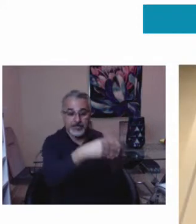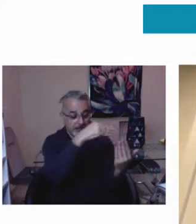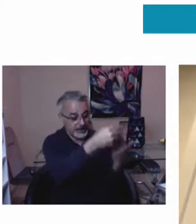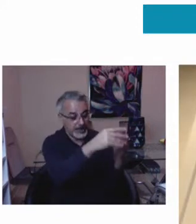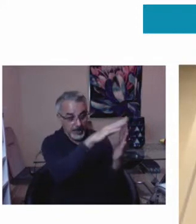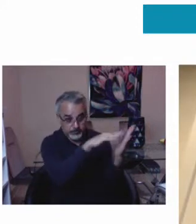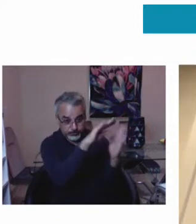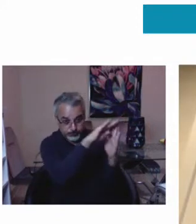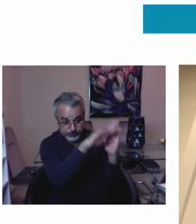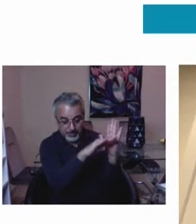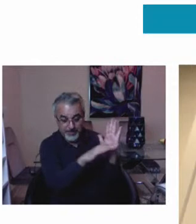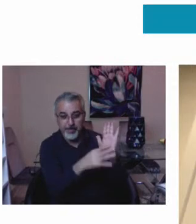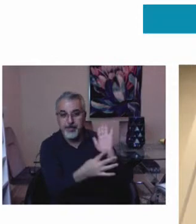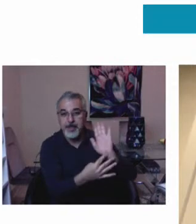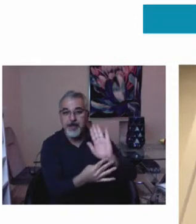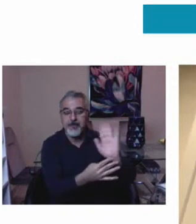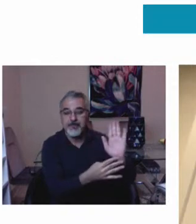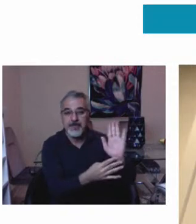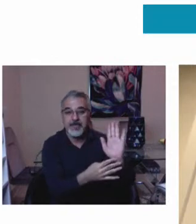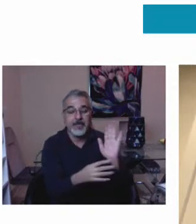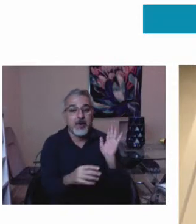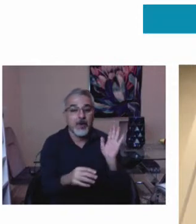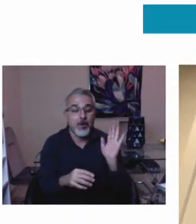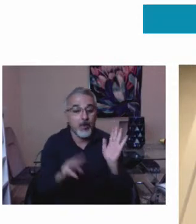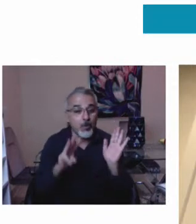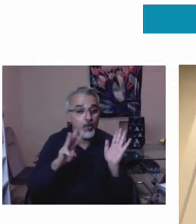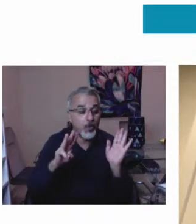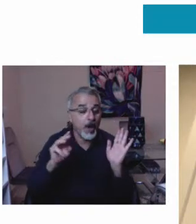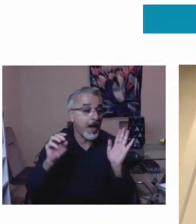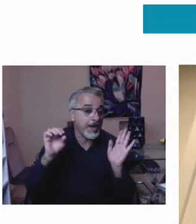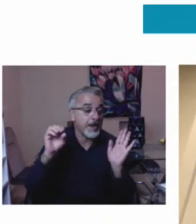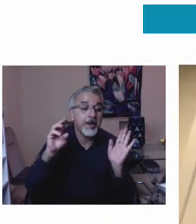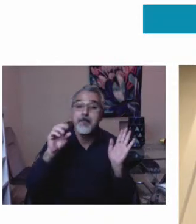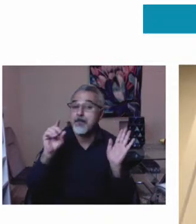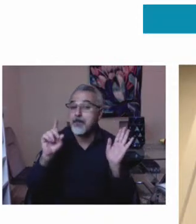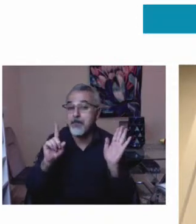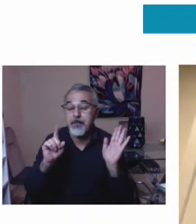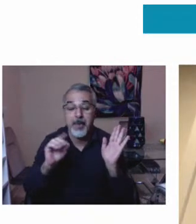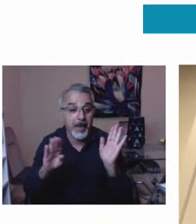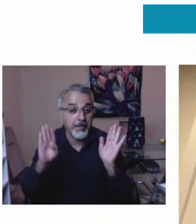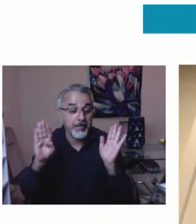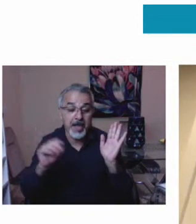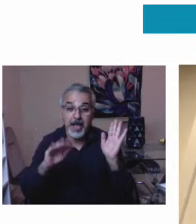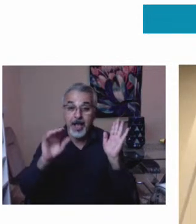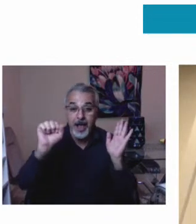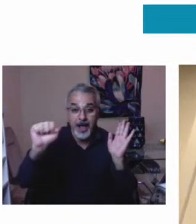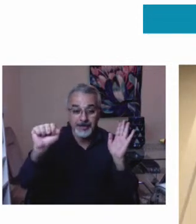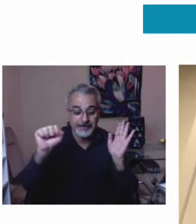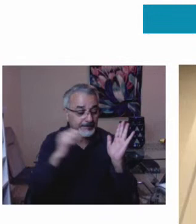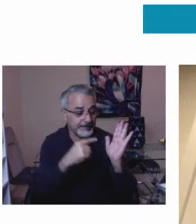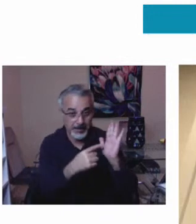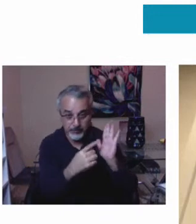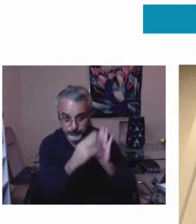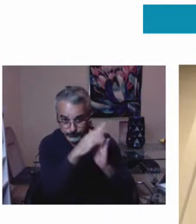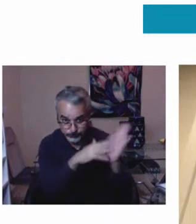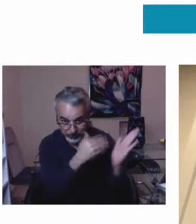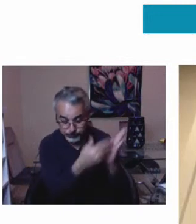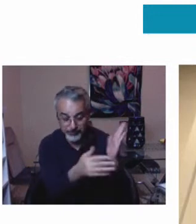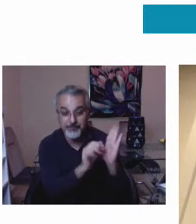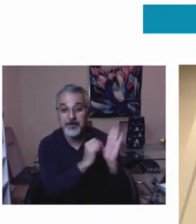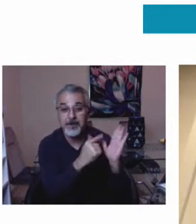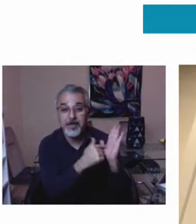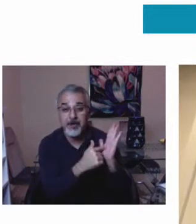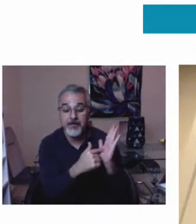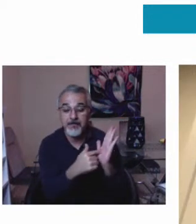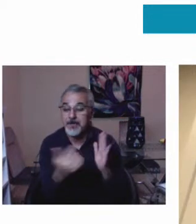major bottlenecks remain really the access to youth-sensitive data. Unfortunately, both inside and outside the UN, young